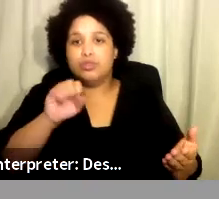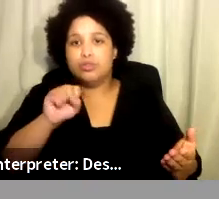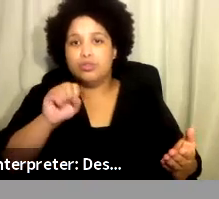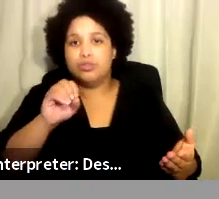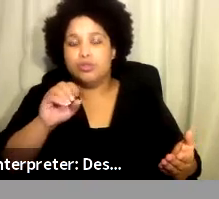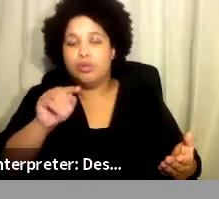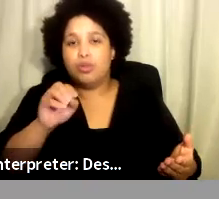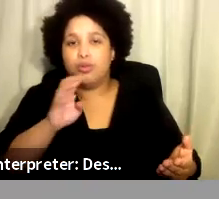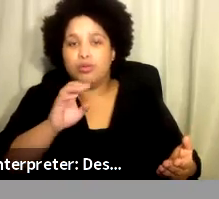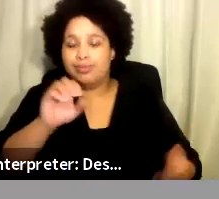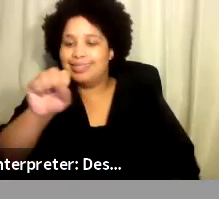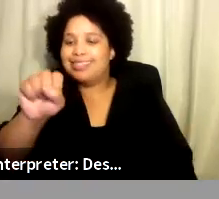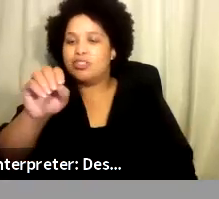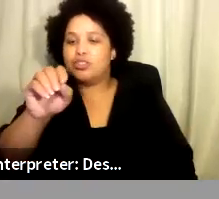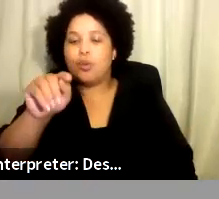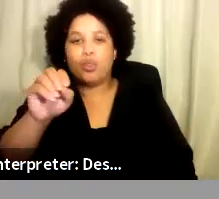immersion program for preschool.